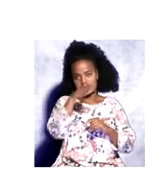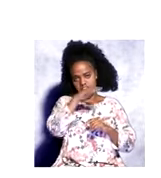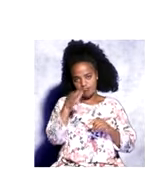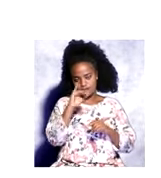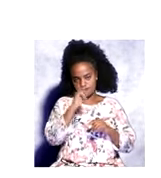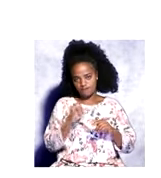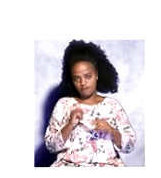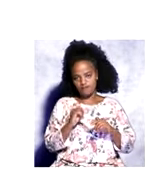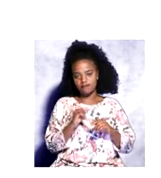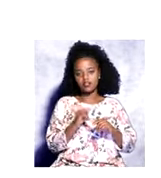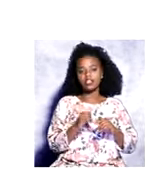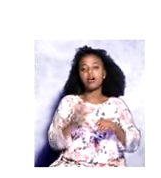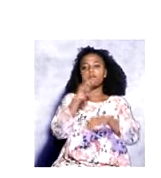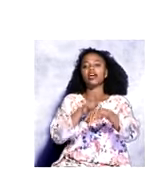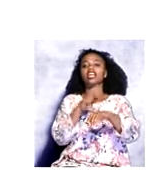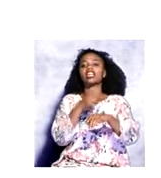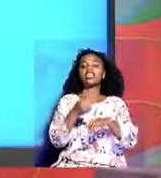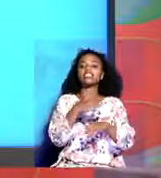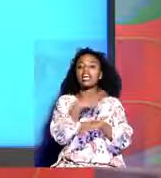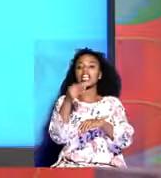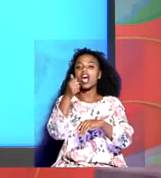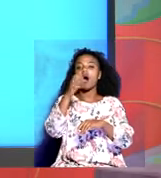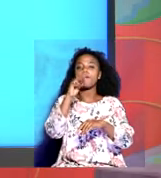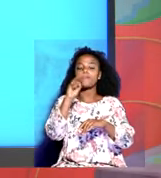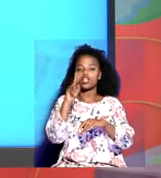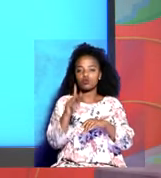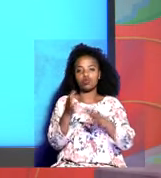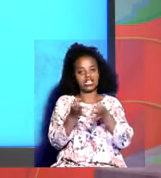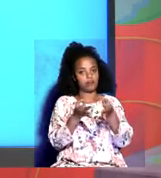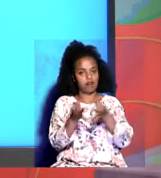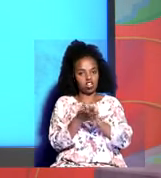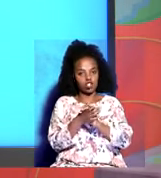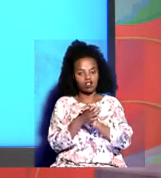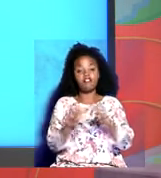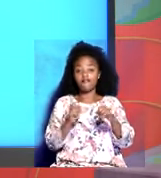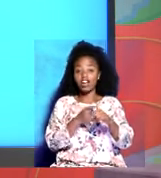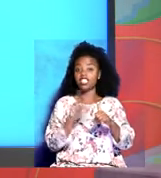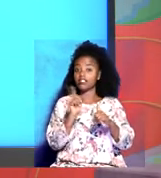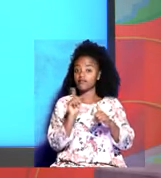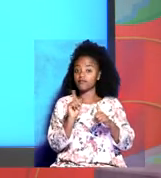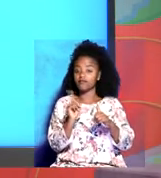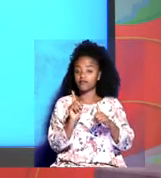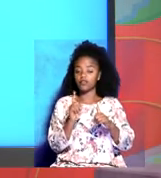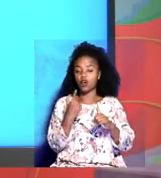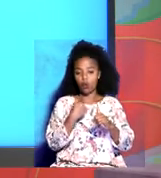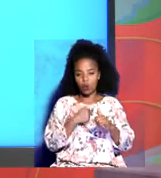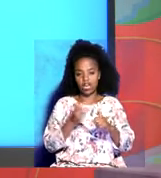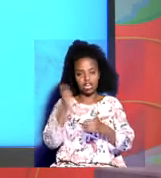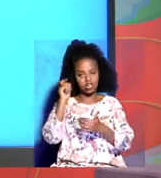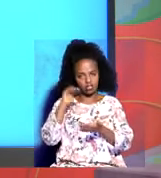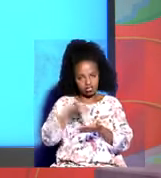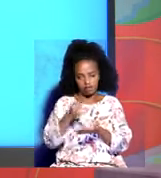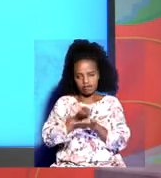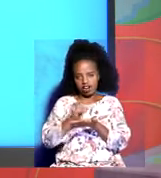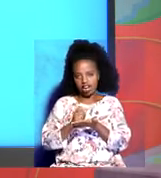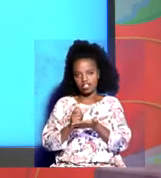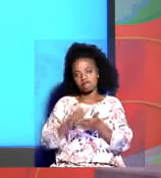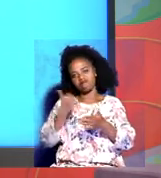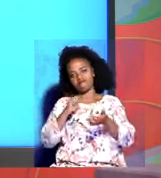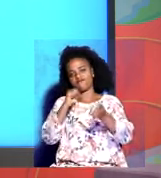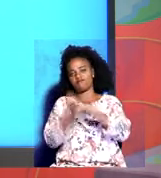determine the amplitude and the period of this expression. First, what you do is we need to write this expression in other